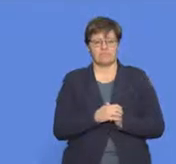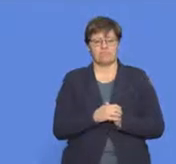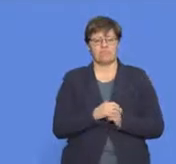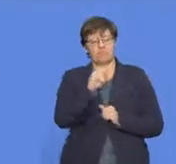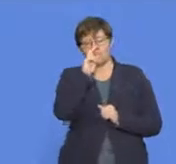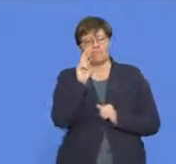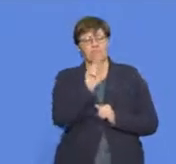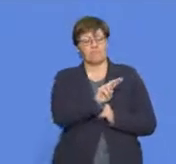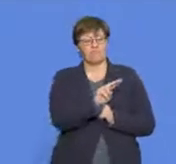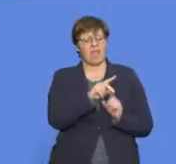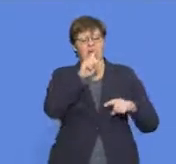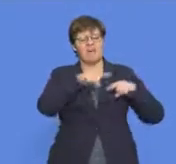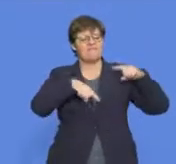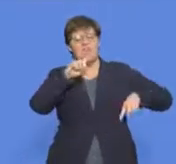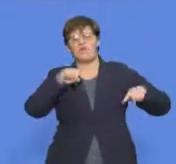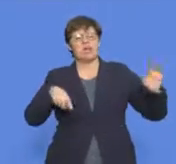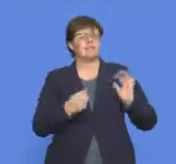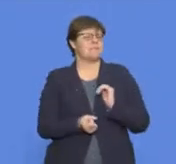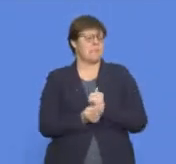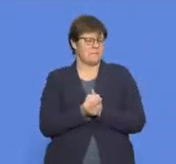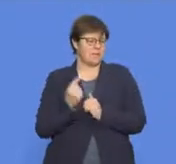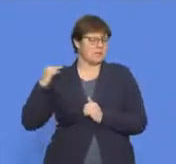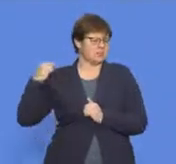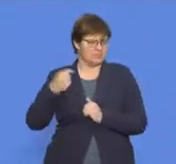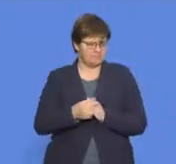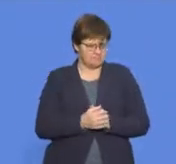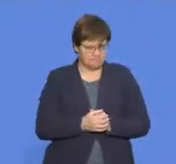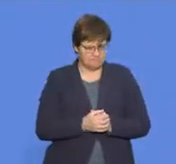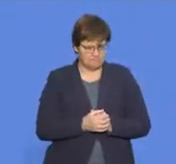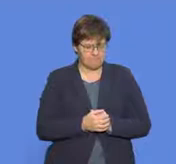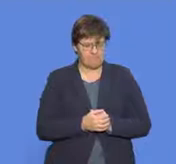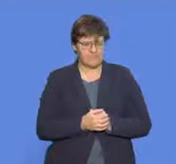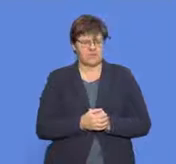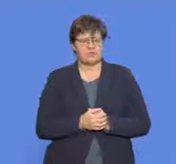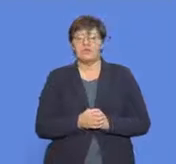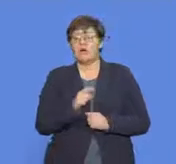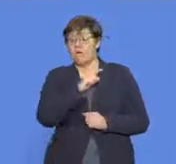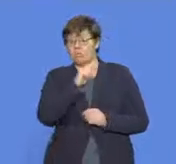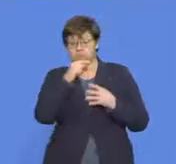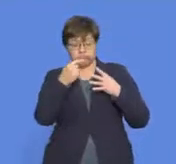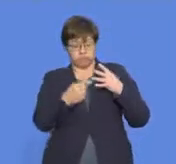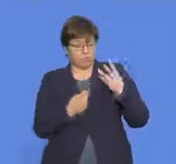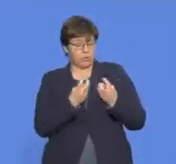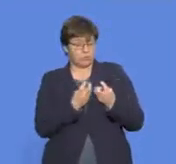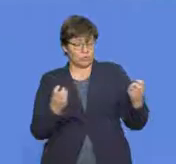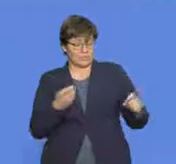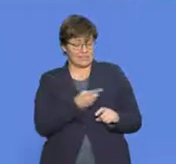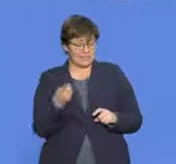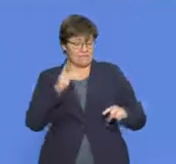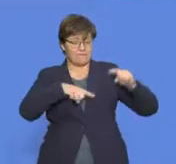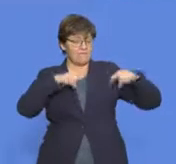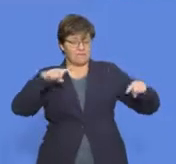All right, so now let's see where does genetic variation come from? And all of these sources